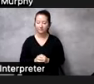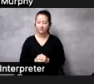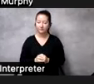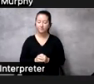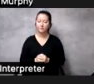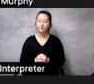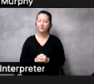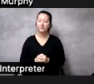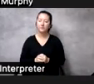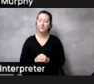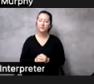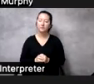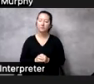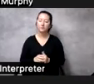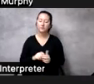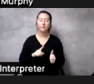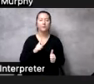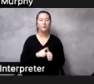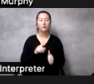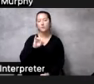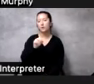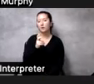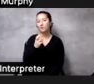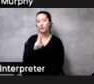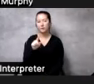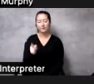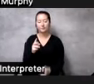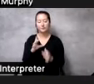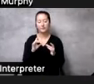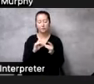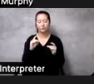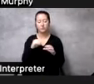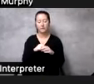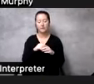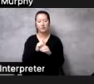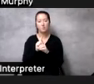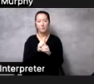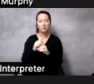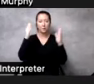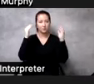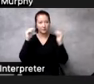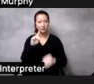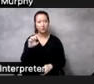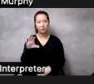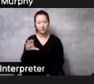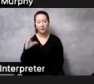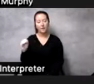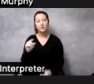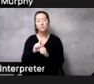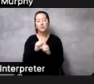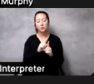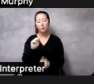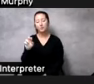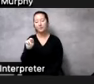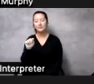first Javier had touched on in the mentor expectations documents and the mentor-mentee agreement